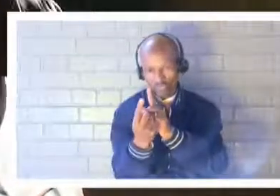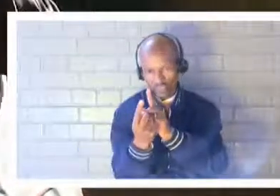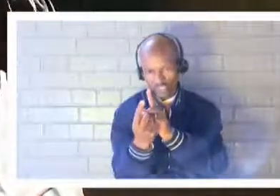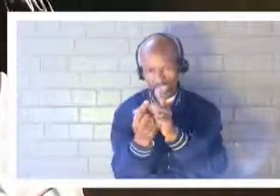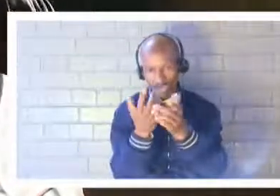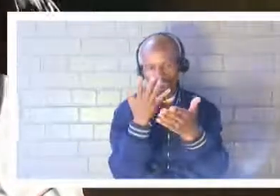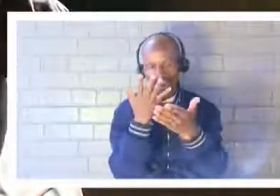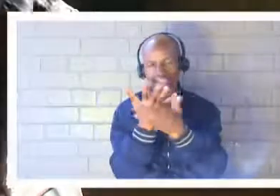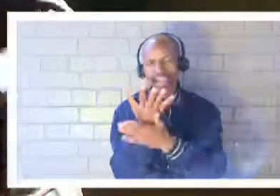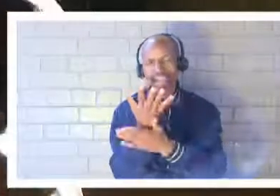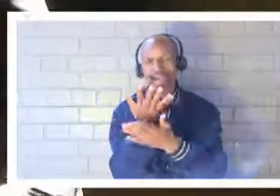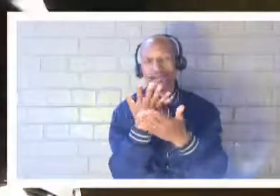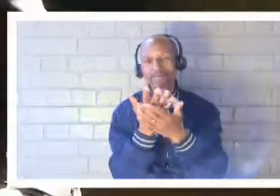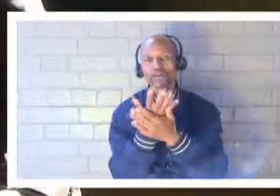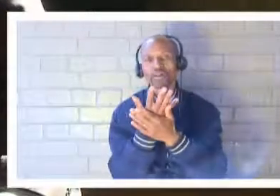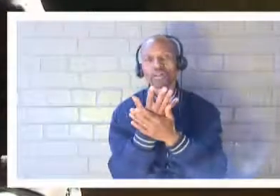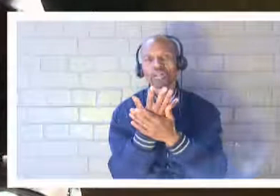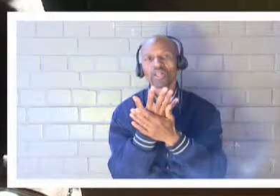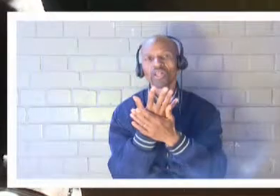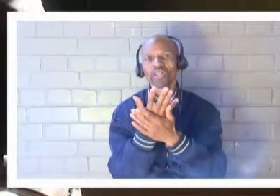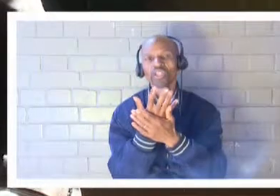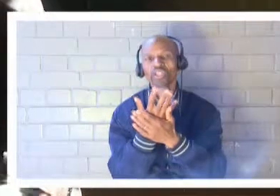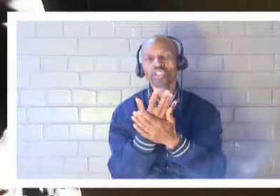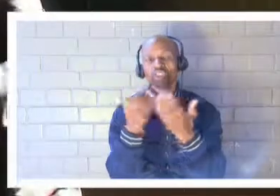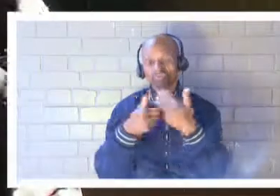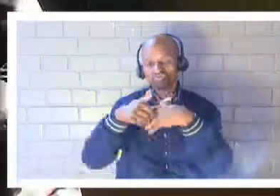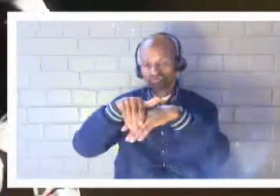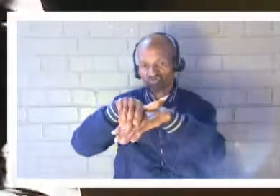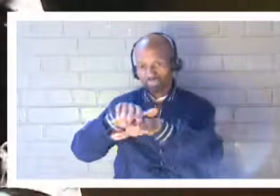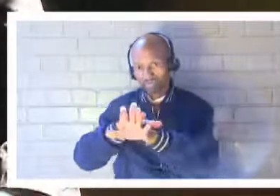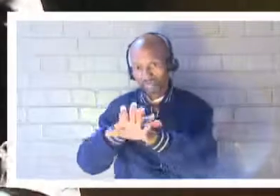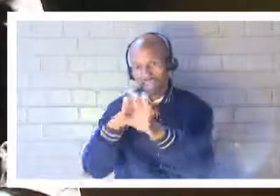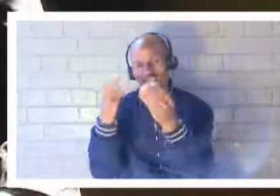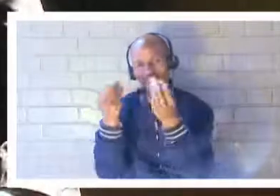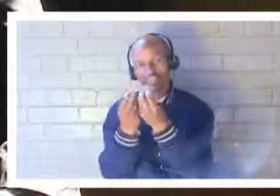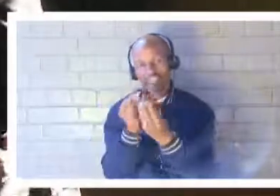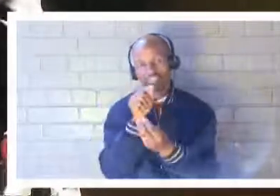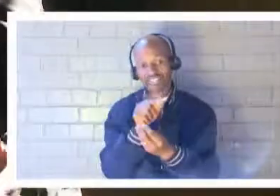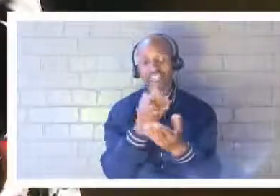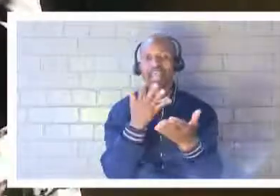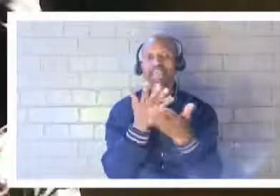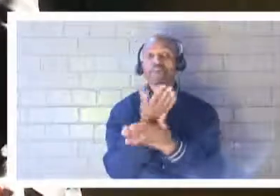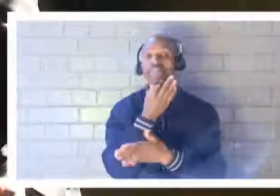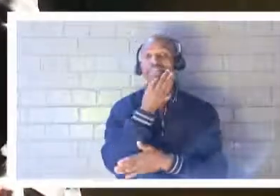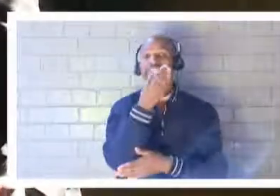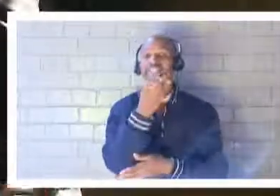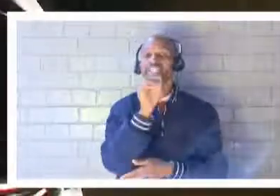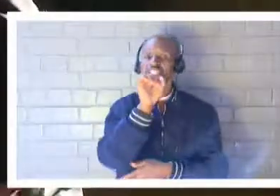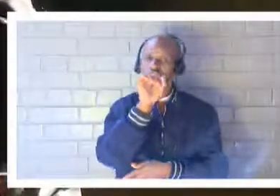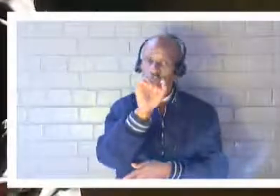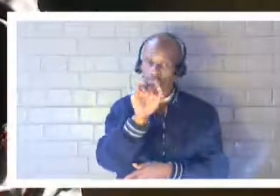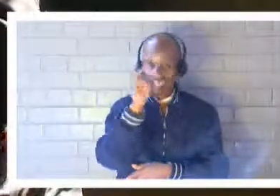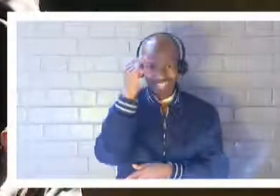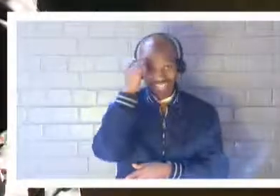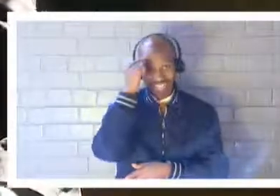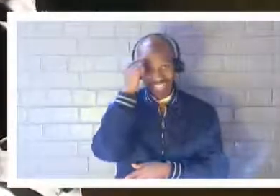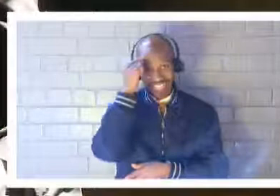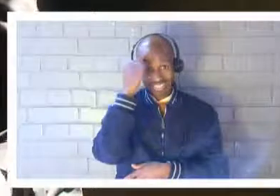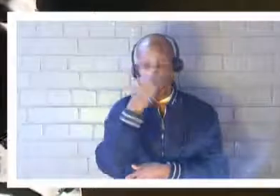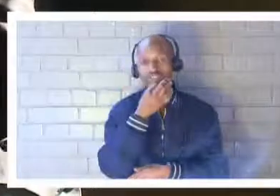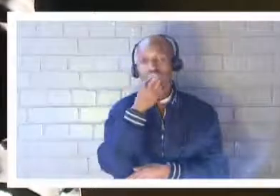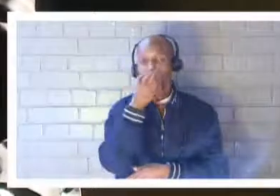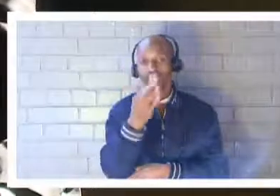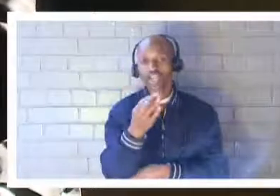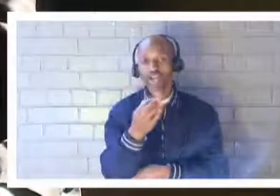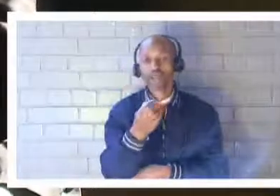be able to streamline these things and be able and say to you, I think we are unison